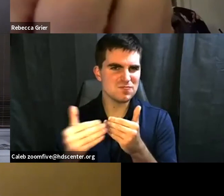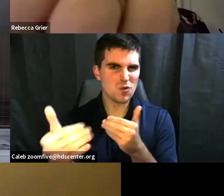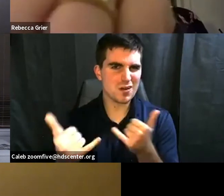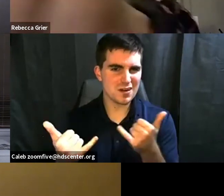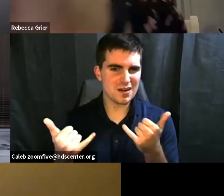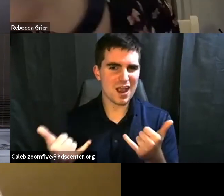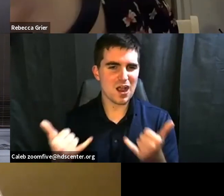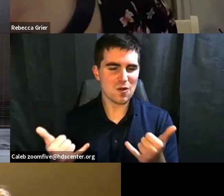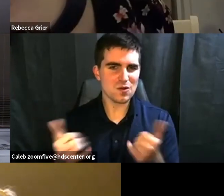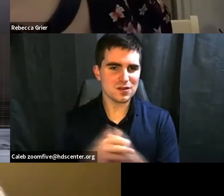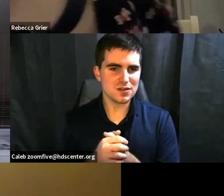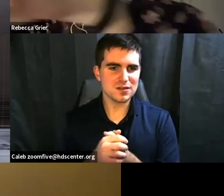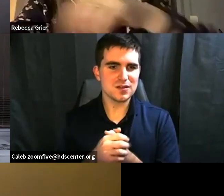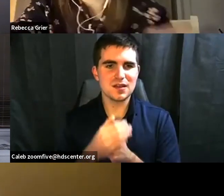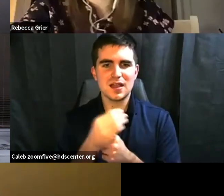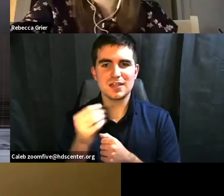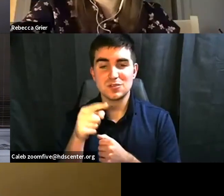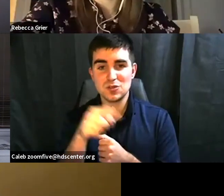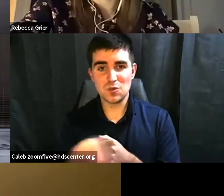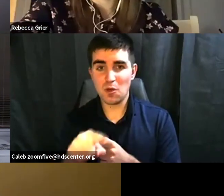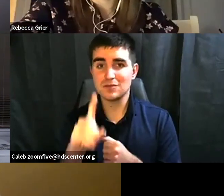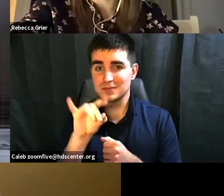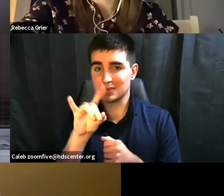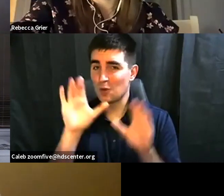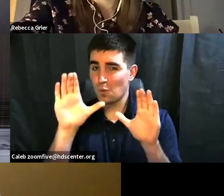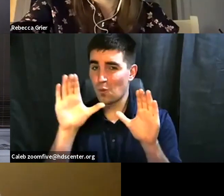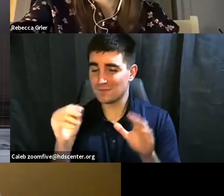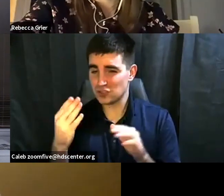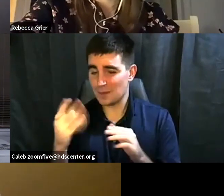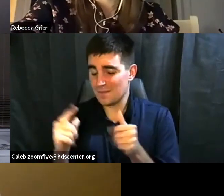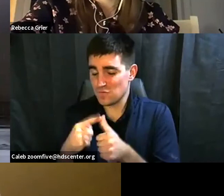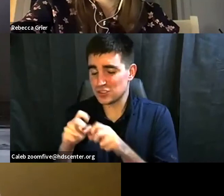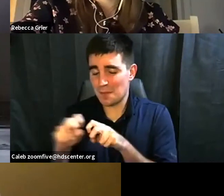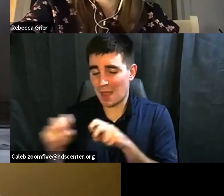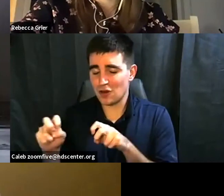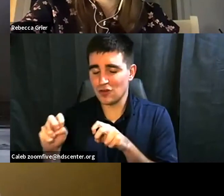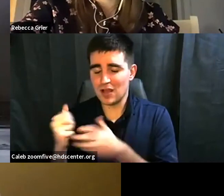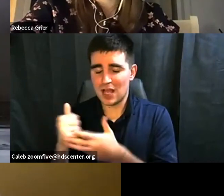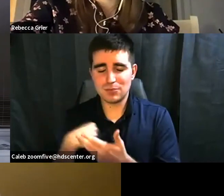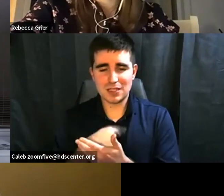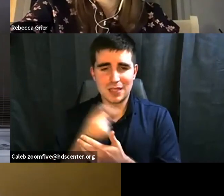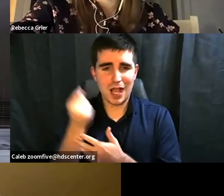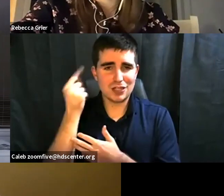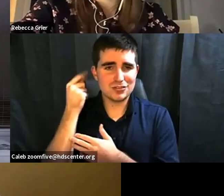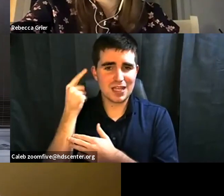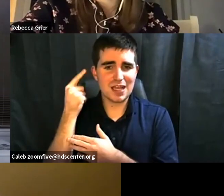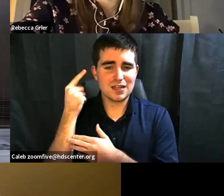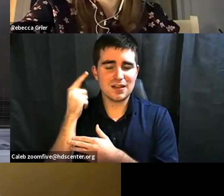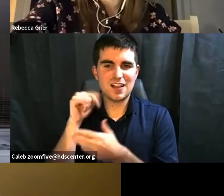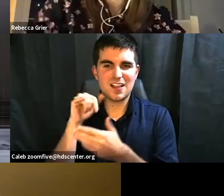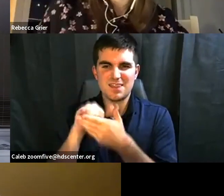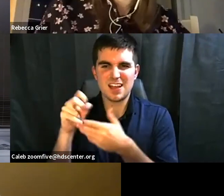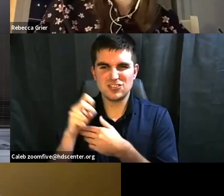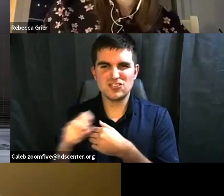now. And you all did a wonderful job in the first panel of helping us understand that journey of